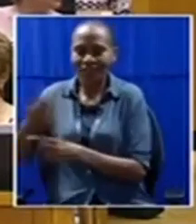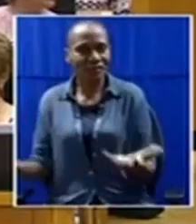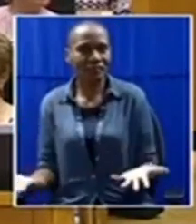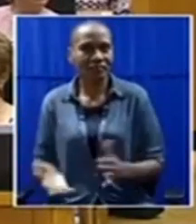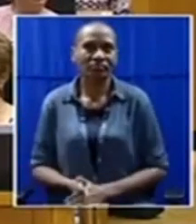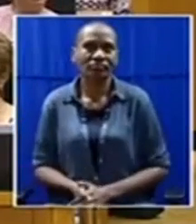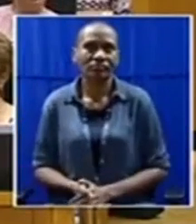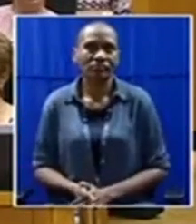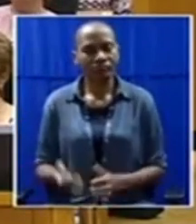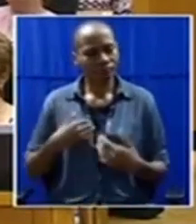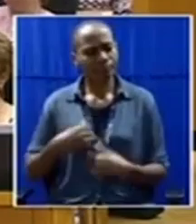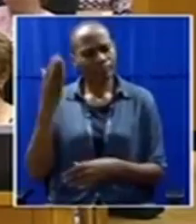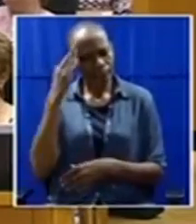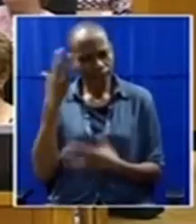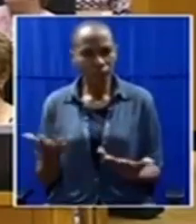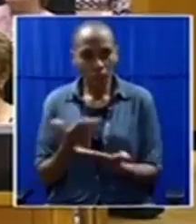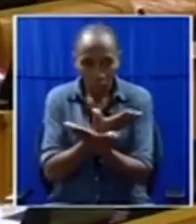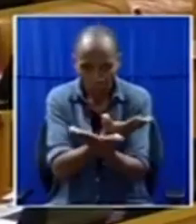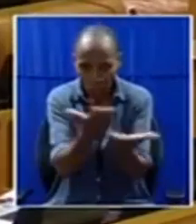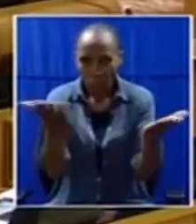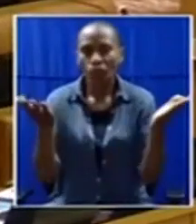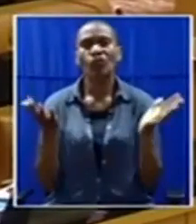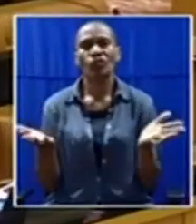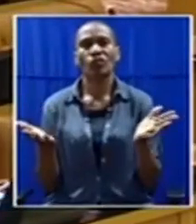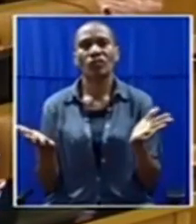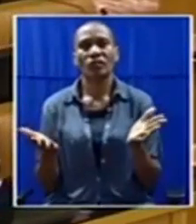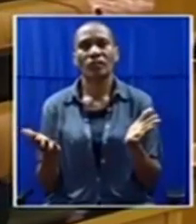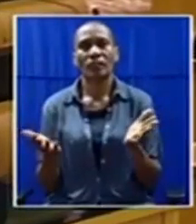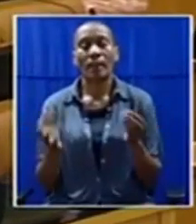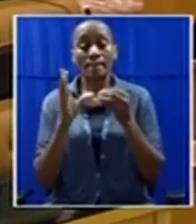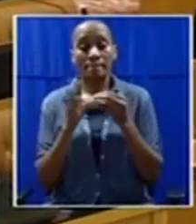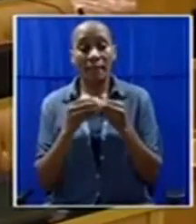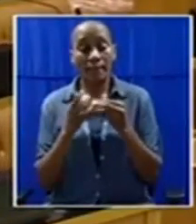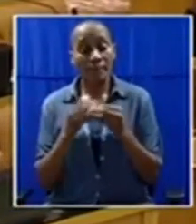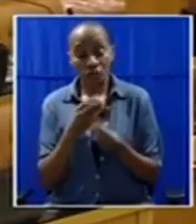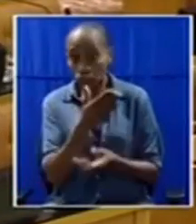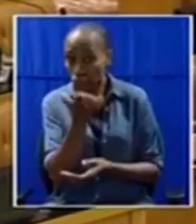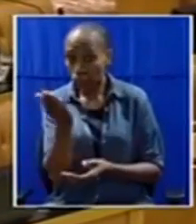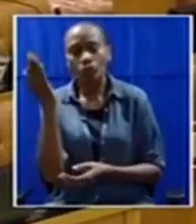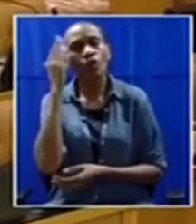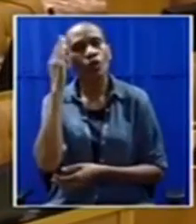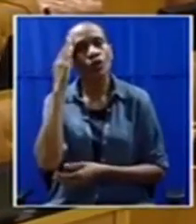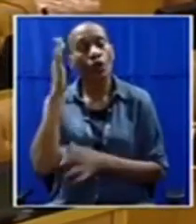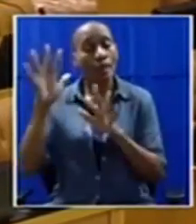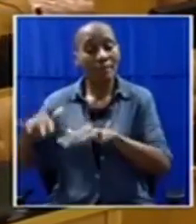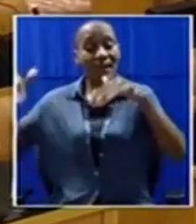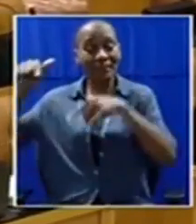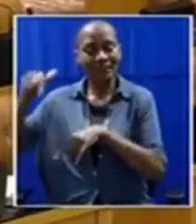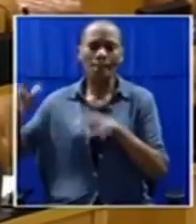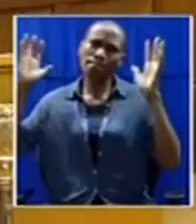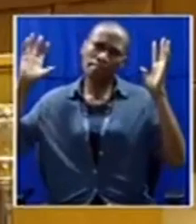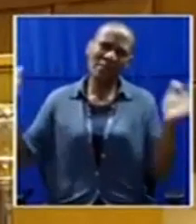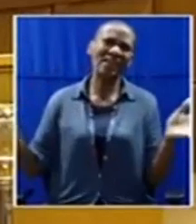I know that this House, members know how big this Parliament